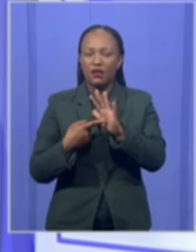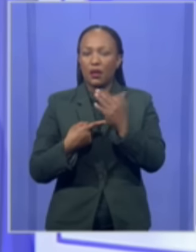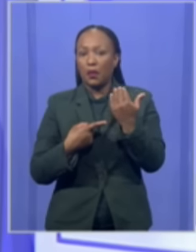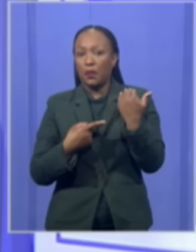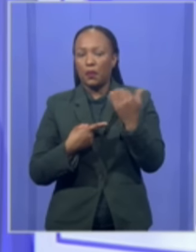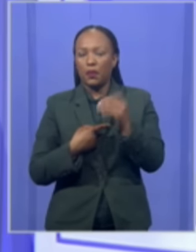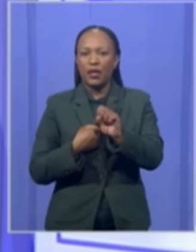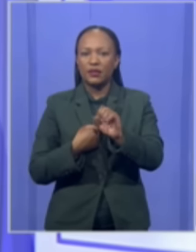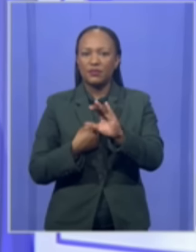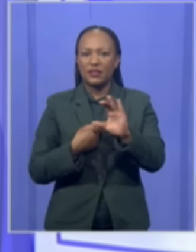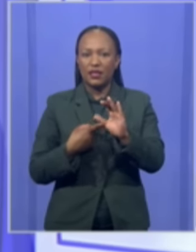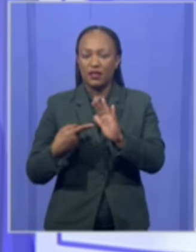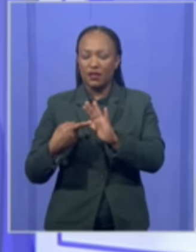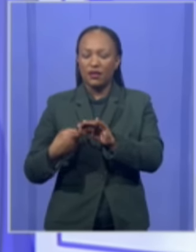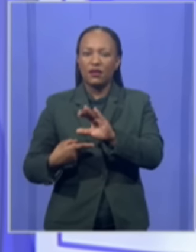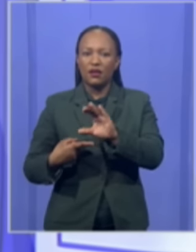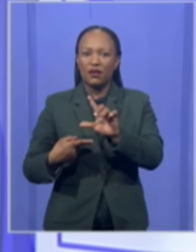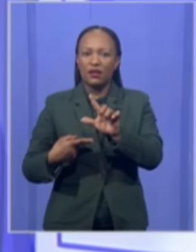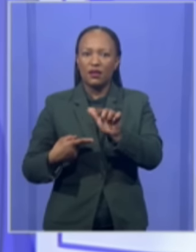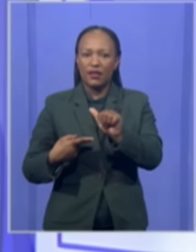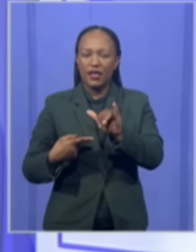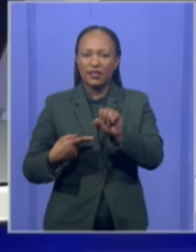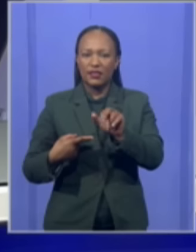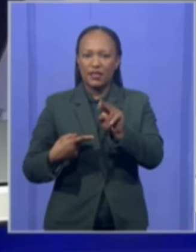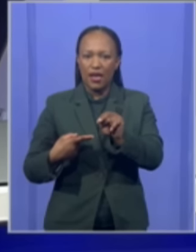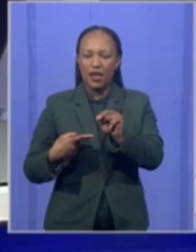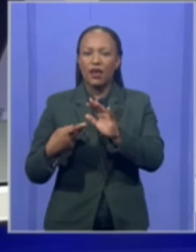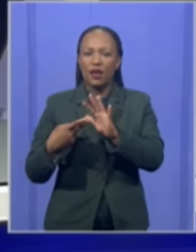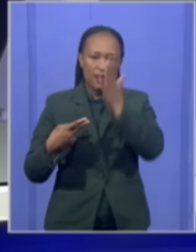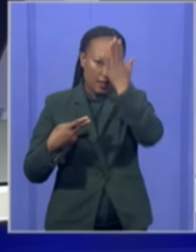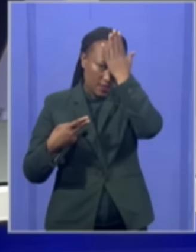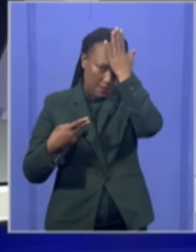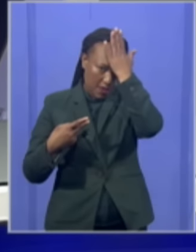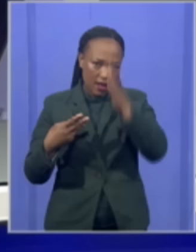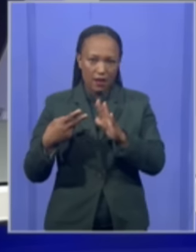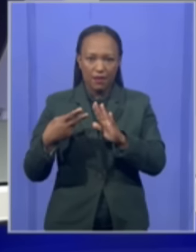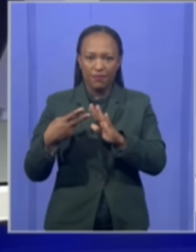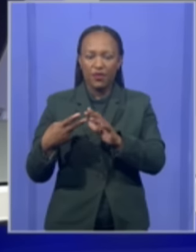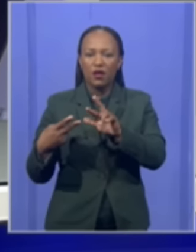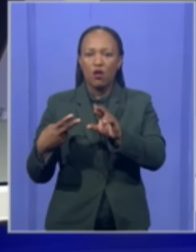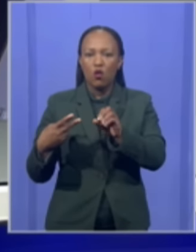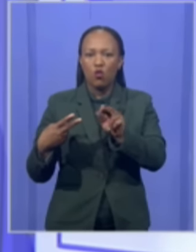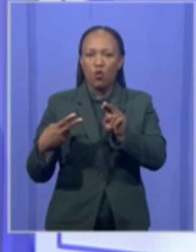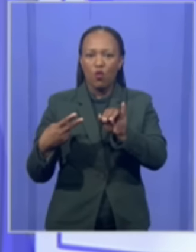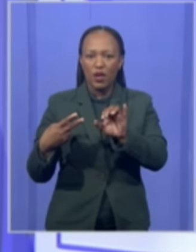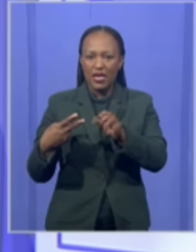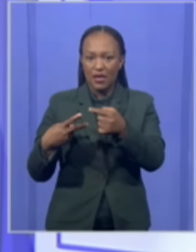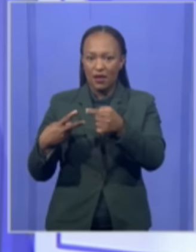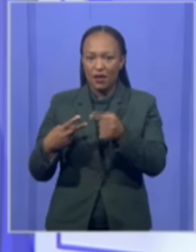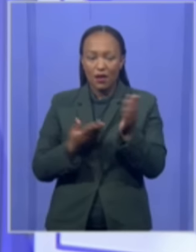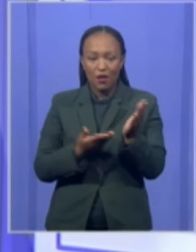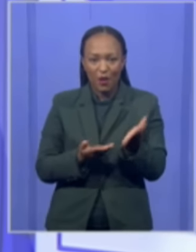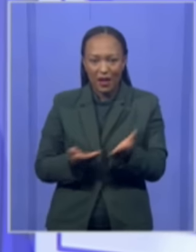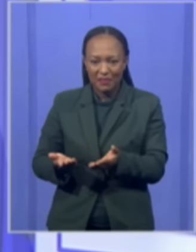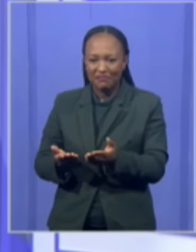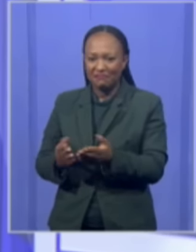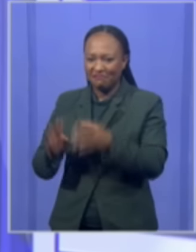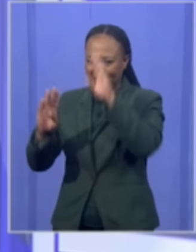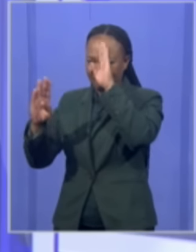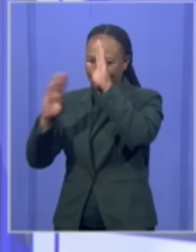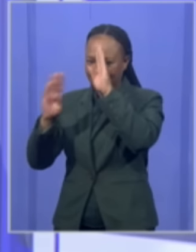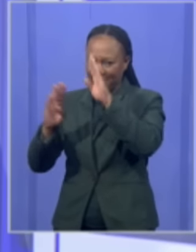wa SABC Clayson Monyela le morulagani wa ditaba tša Sepedi ka go SABC Roni Matlala. Re a le amogela. Thobela.